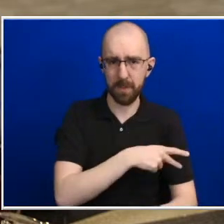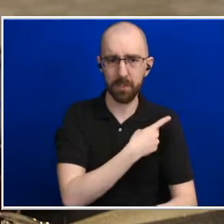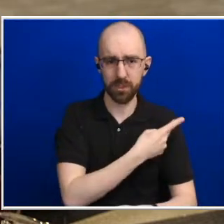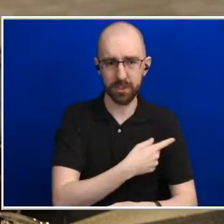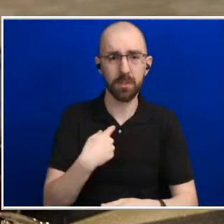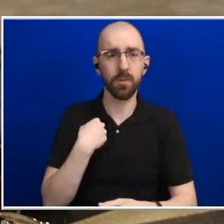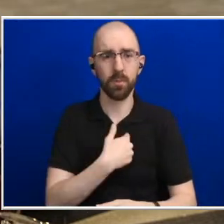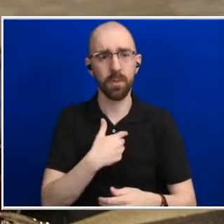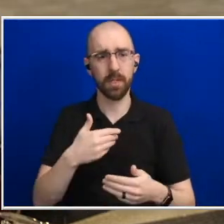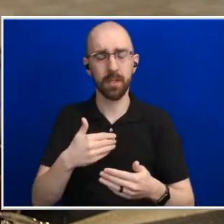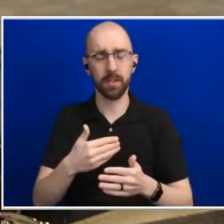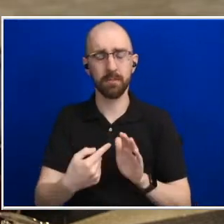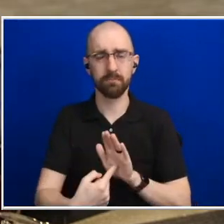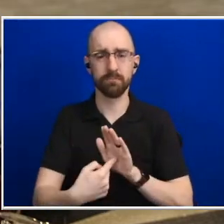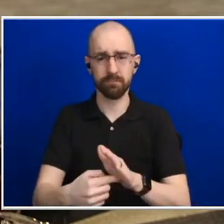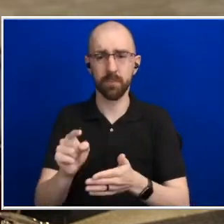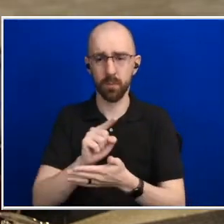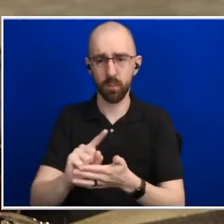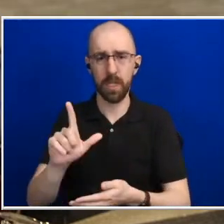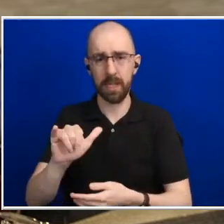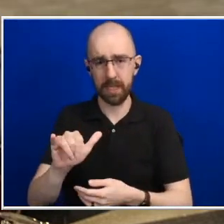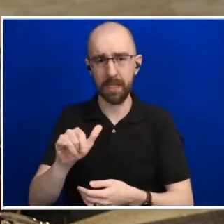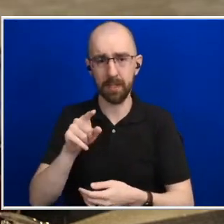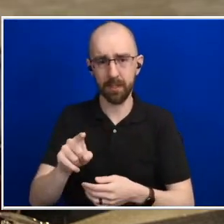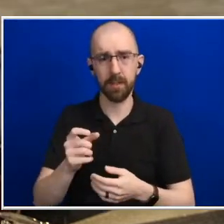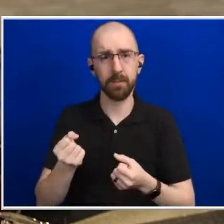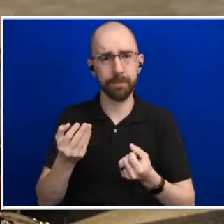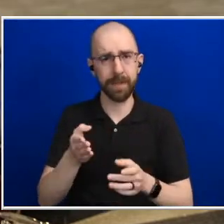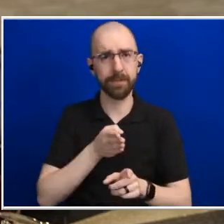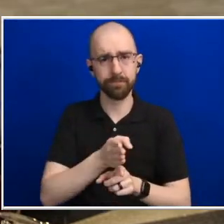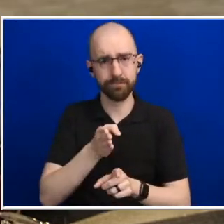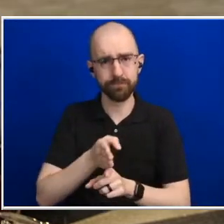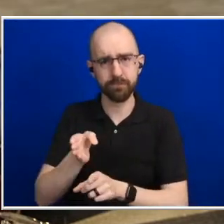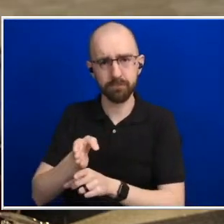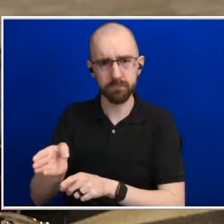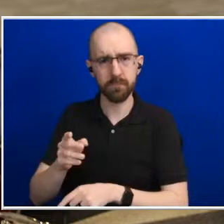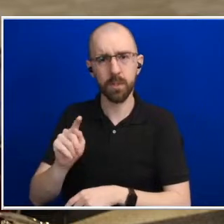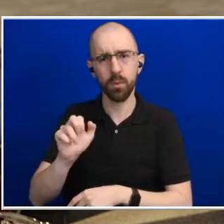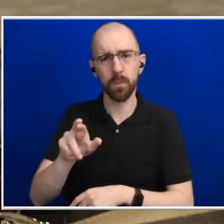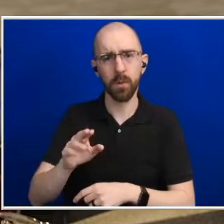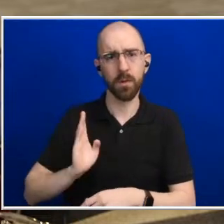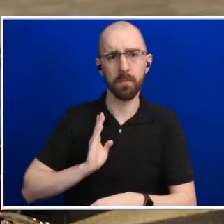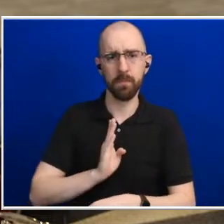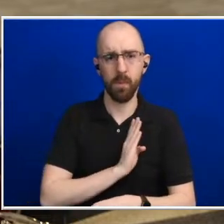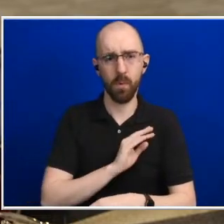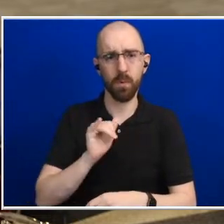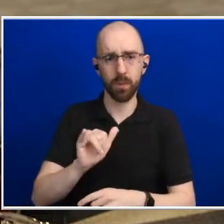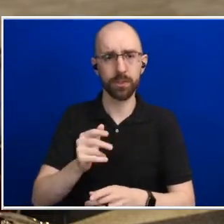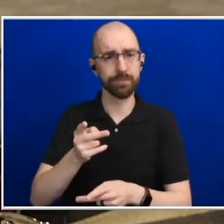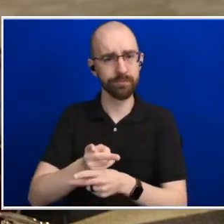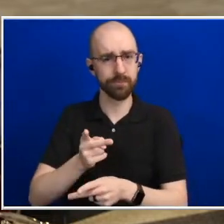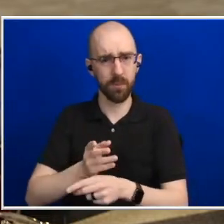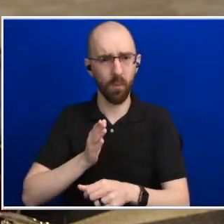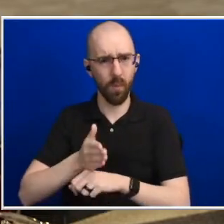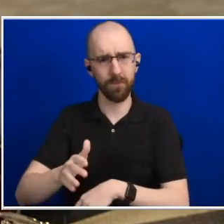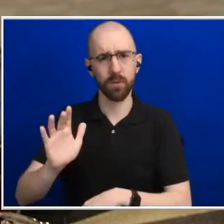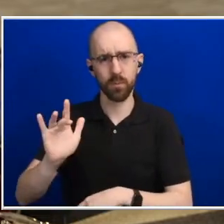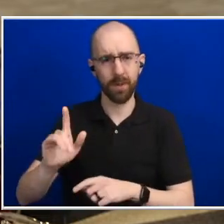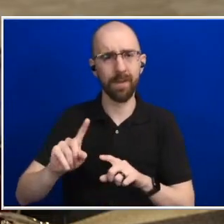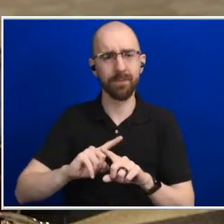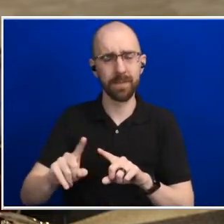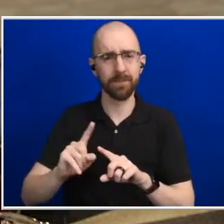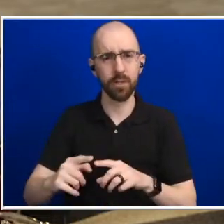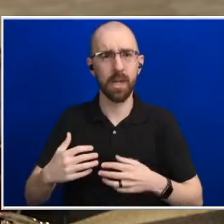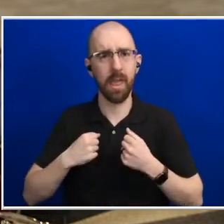weekly basis at our multidisciplinary sarcoma tumor board, which is attended to by over 25 different healthcare